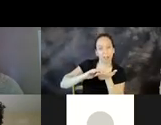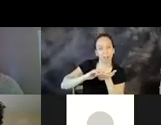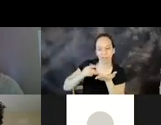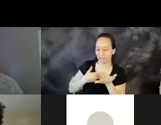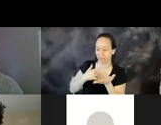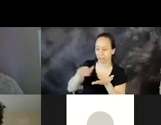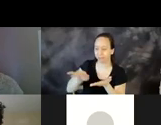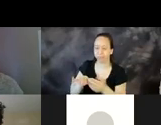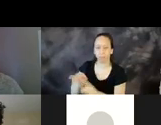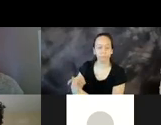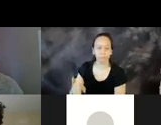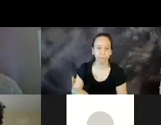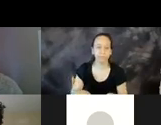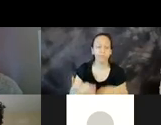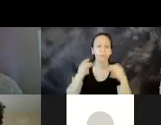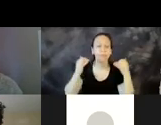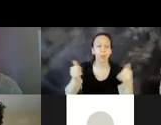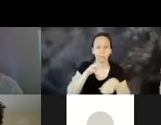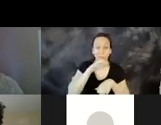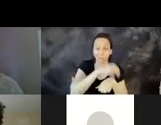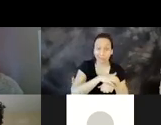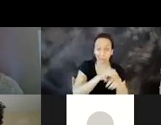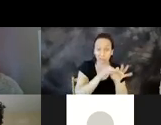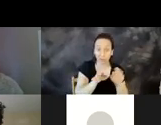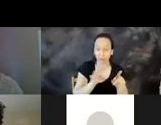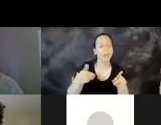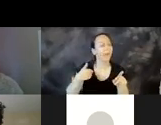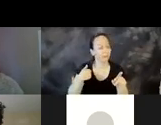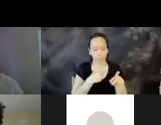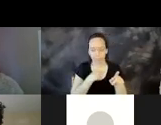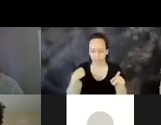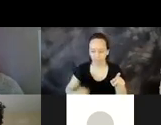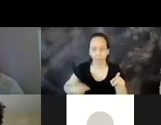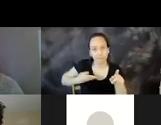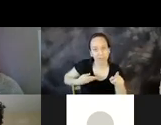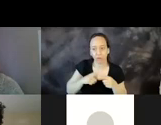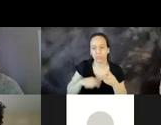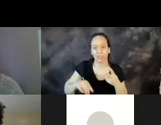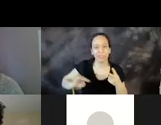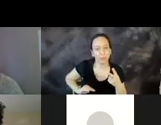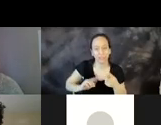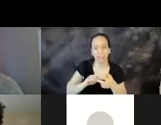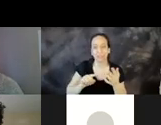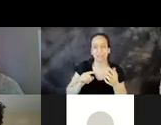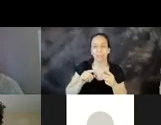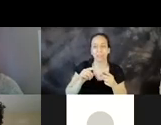With regards to language, the machines will be in Mandarin, Cantonese, Spanish, Portuguese, and English.